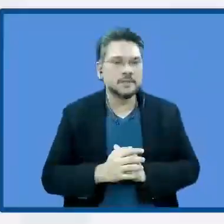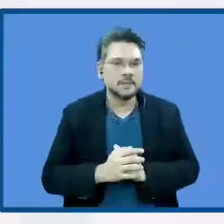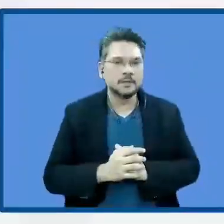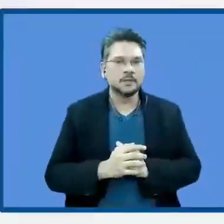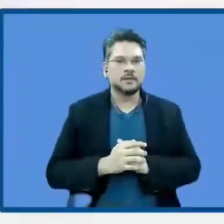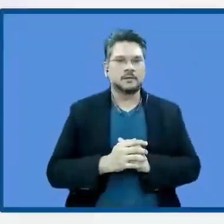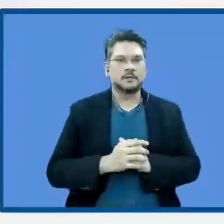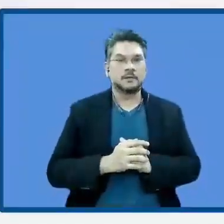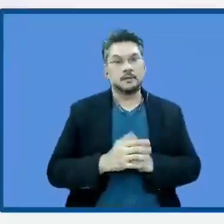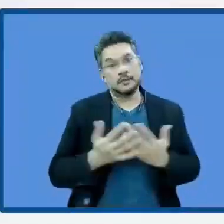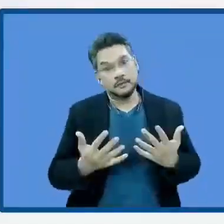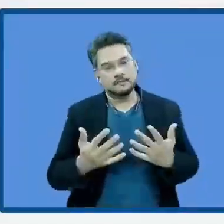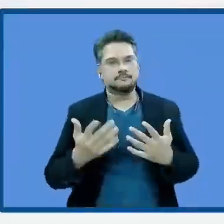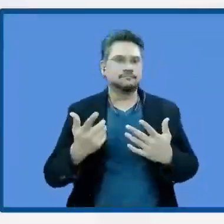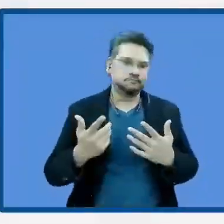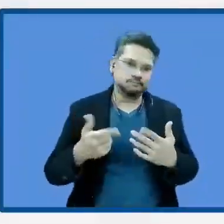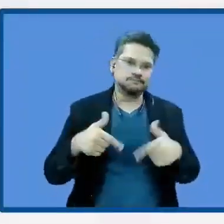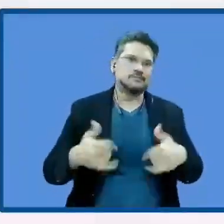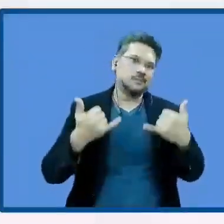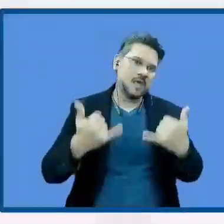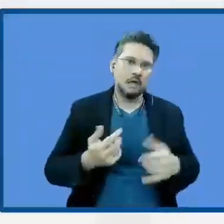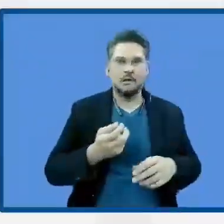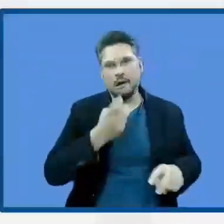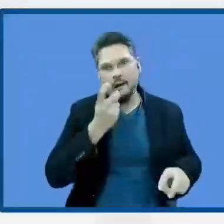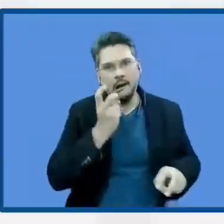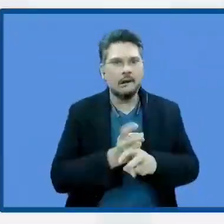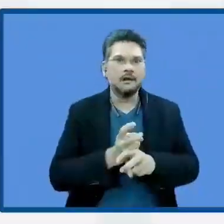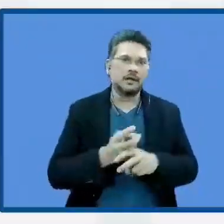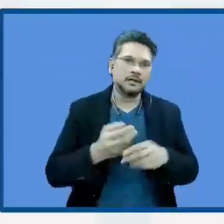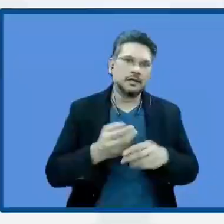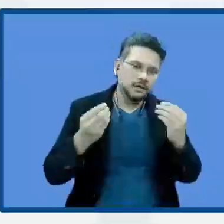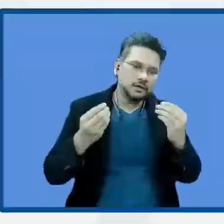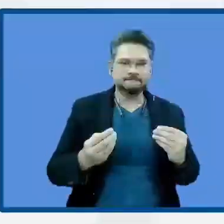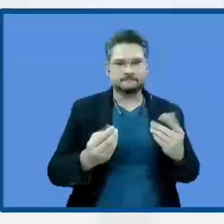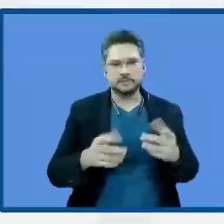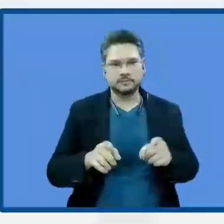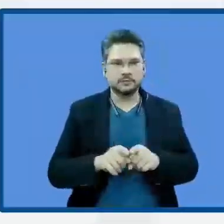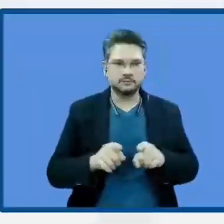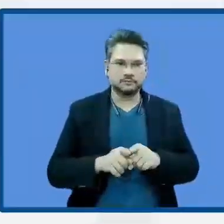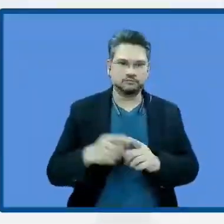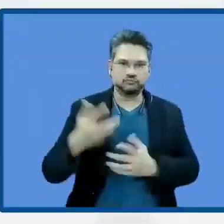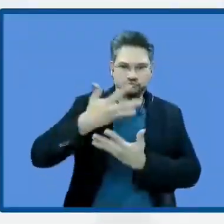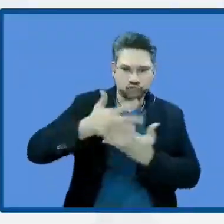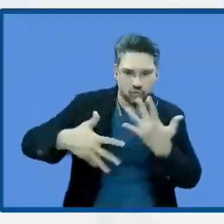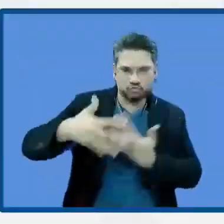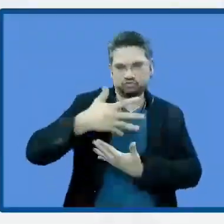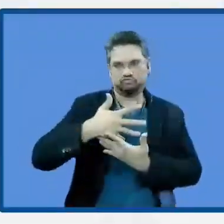it's difficult to be consistent in terms of social justice